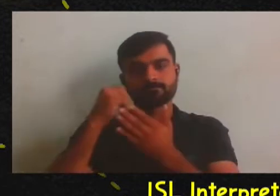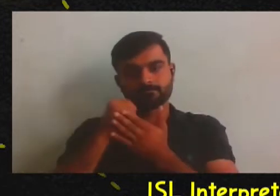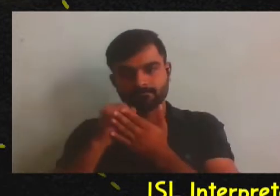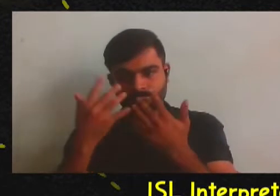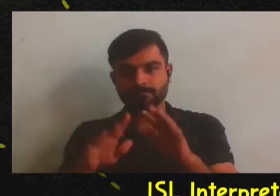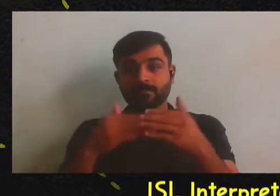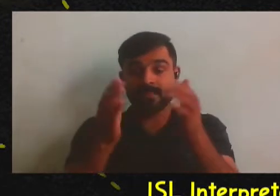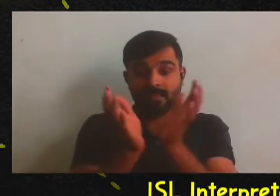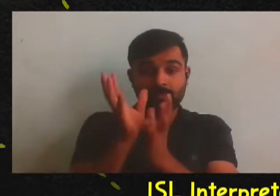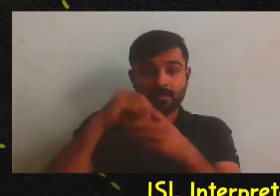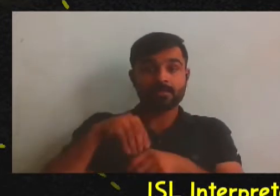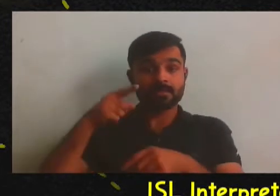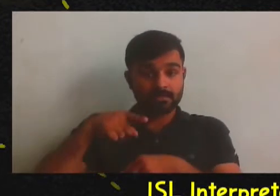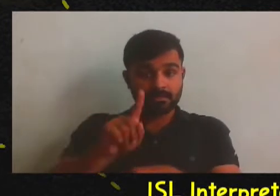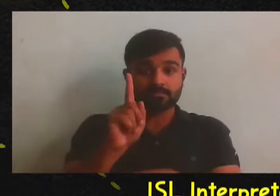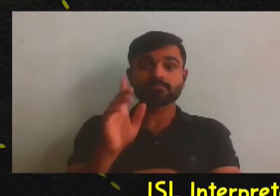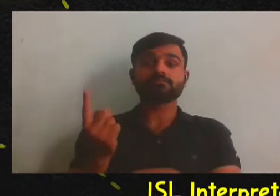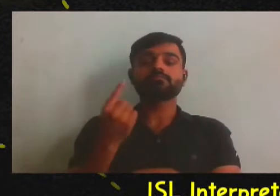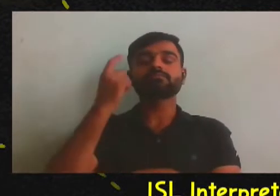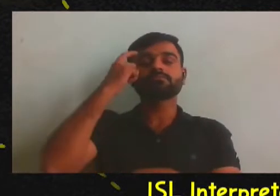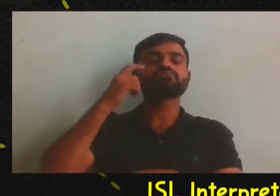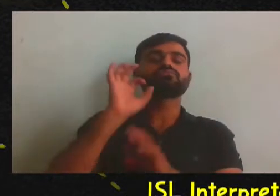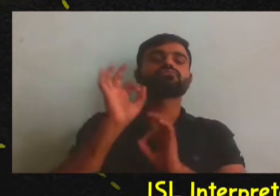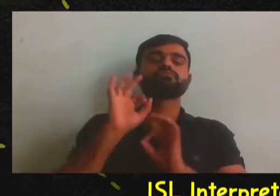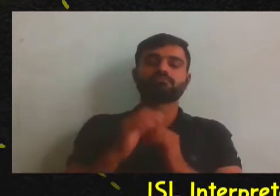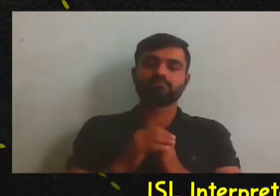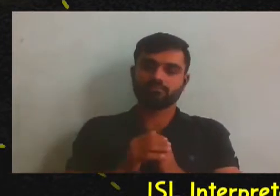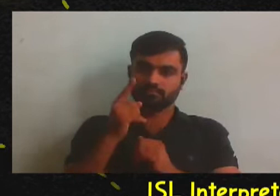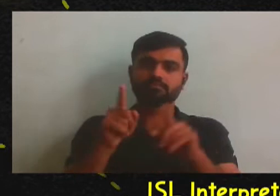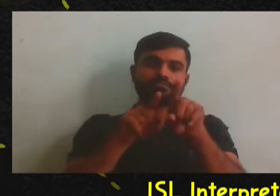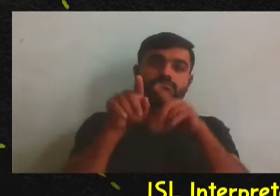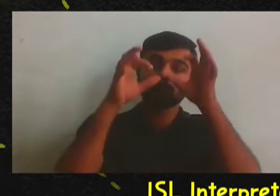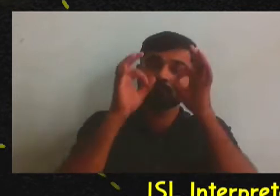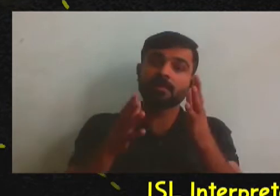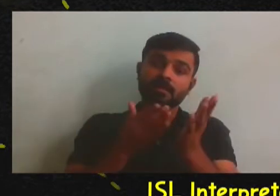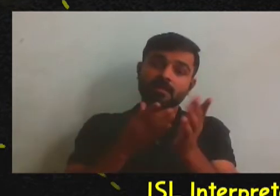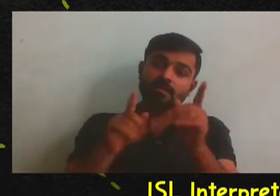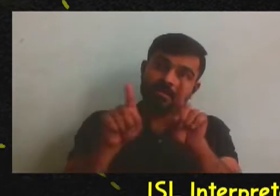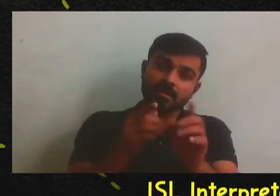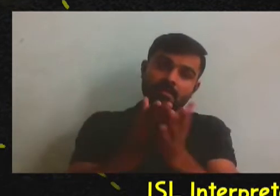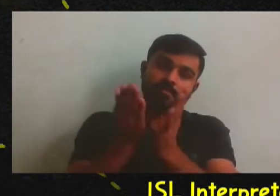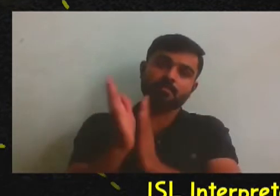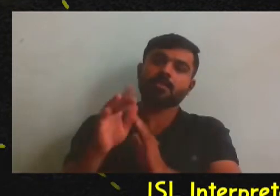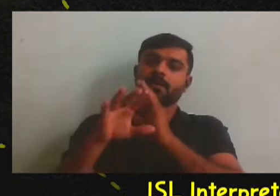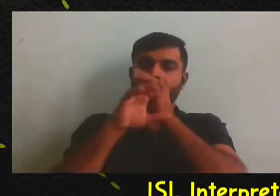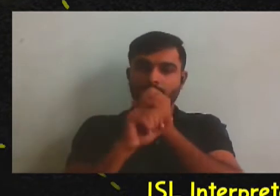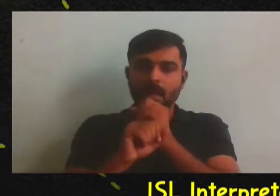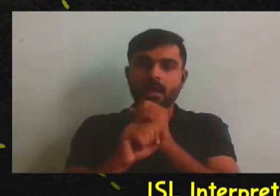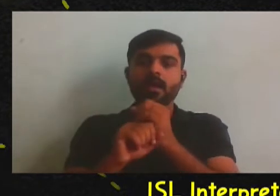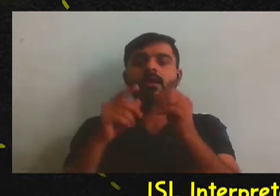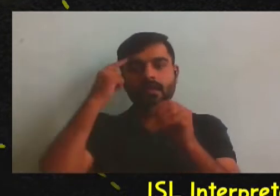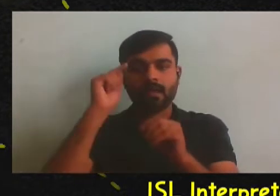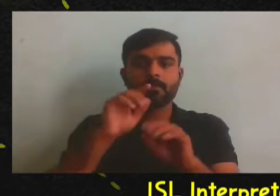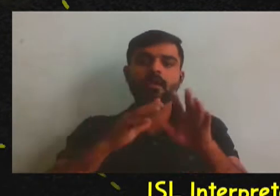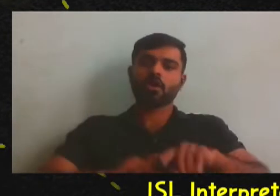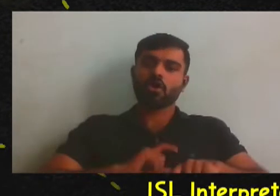the community itself is not thinking about it in exactly the same way, privacy, consent,